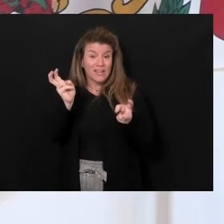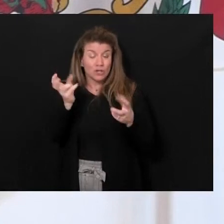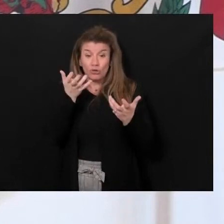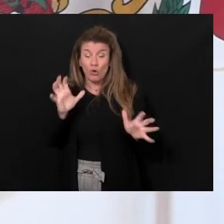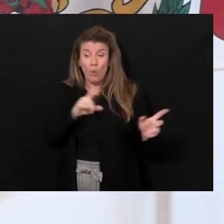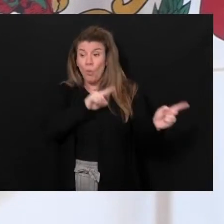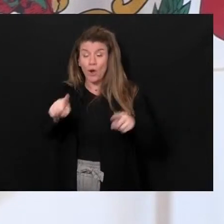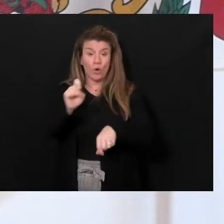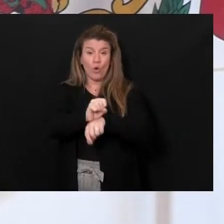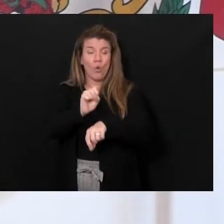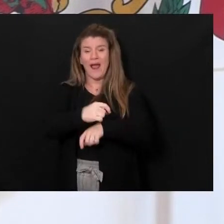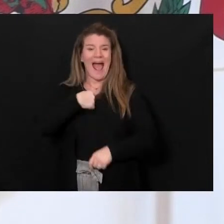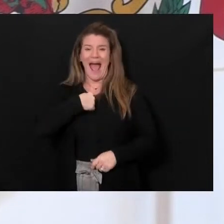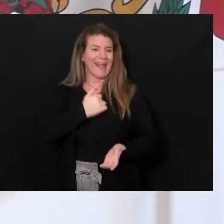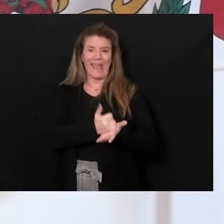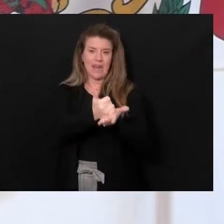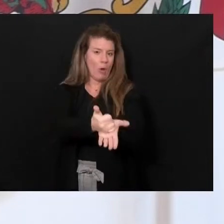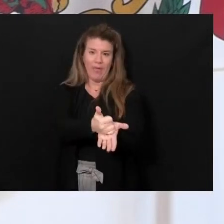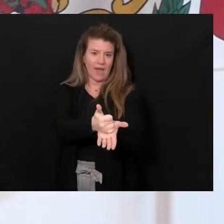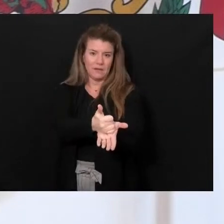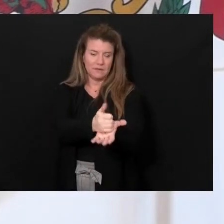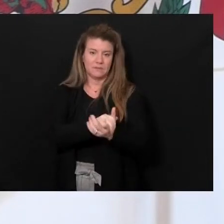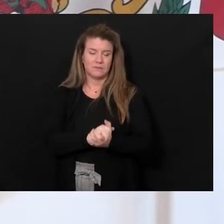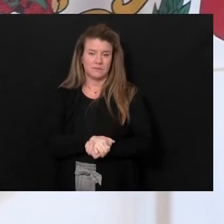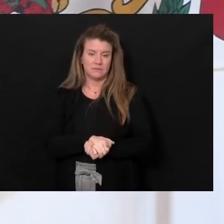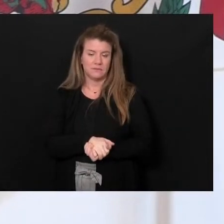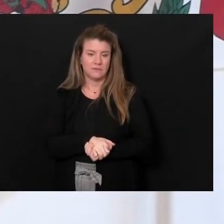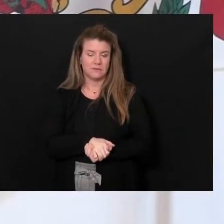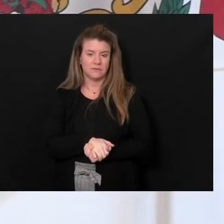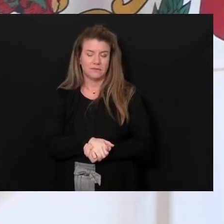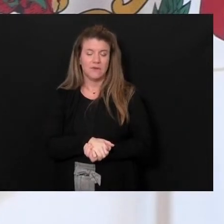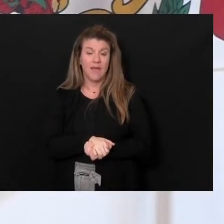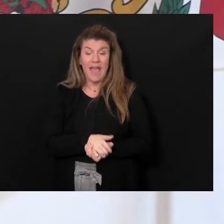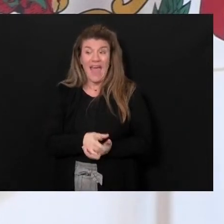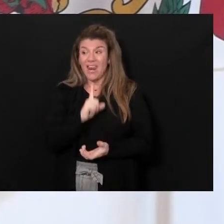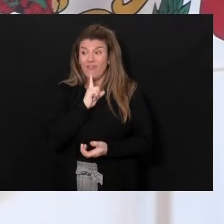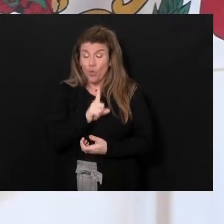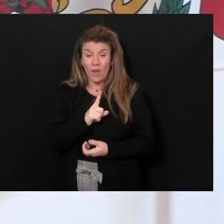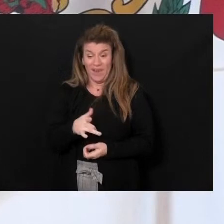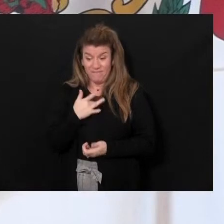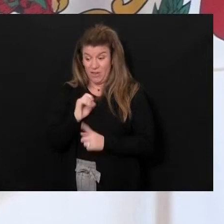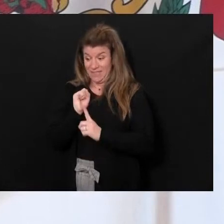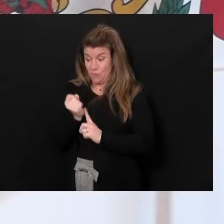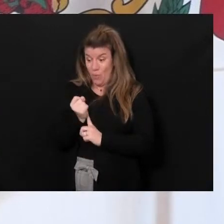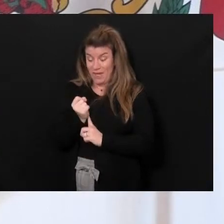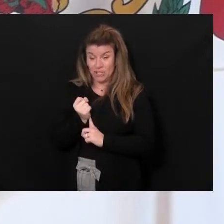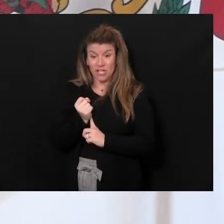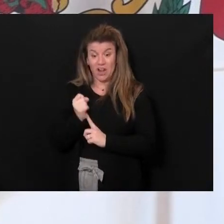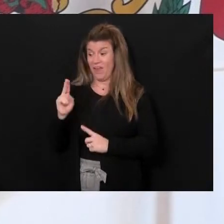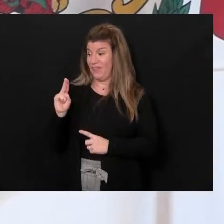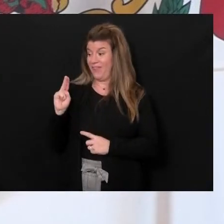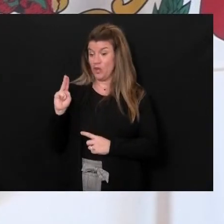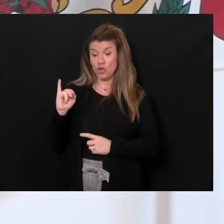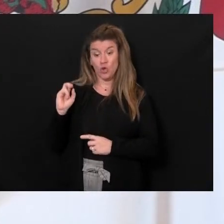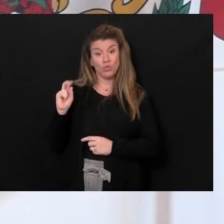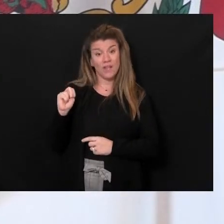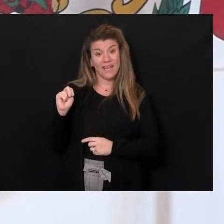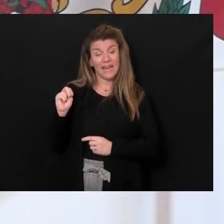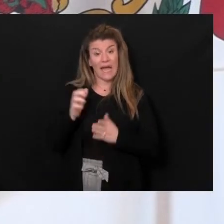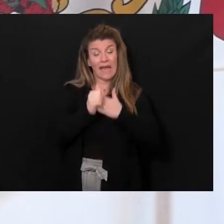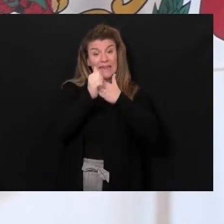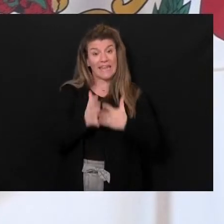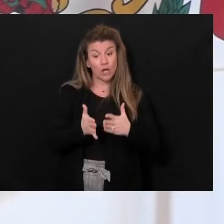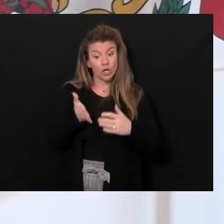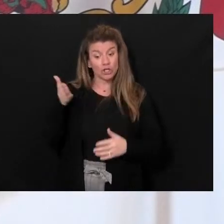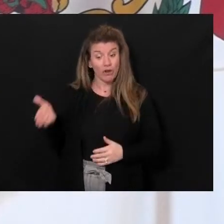You know, I can't help that. And if you're really in a situation to where the union leaders are out